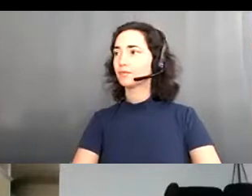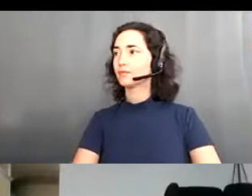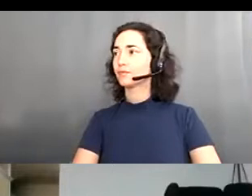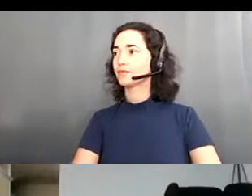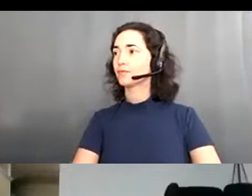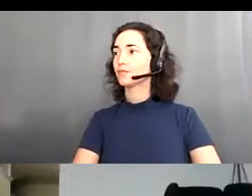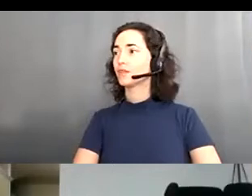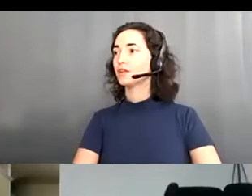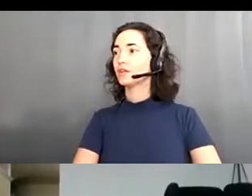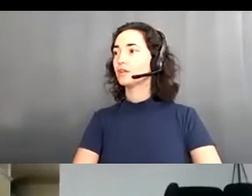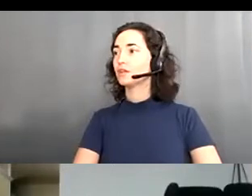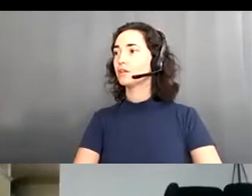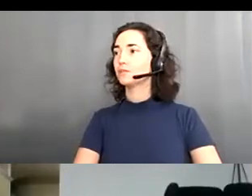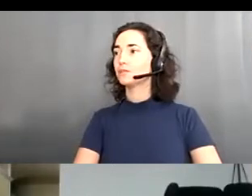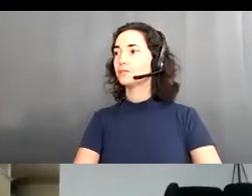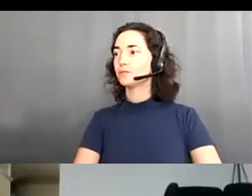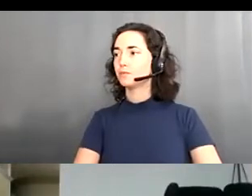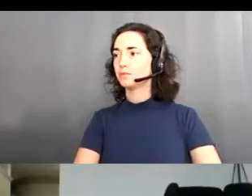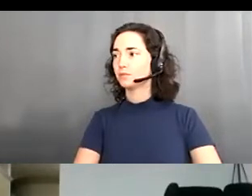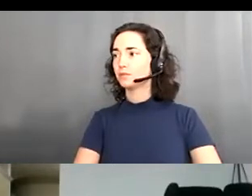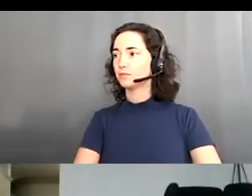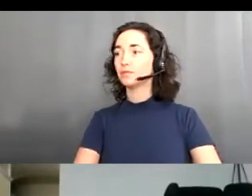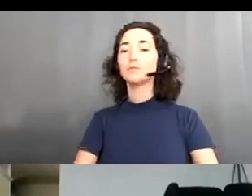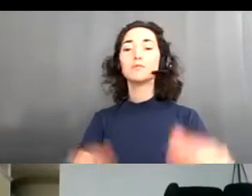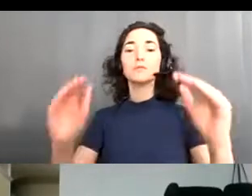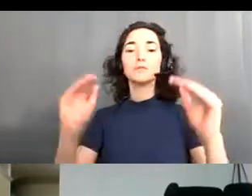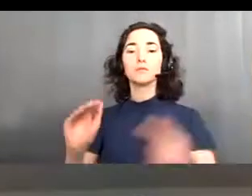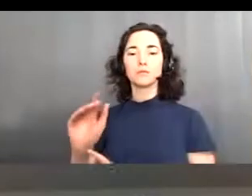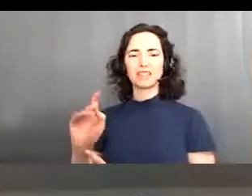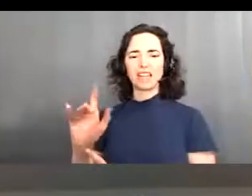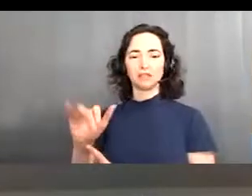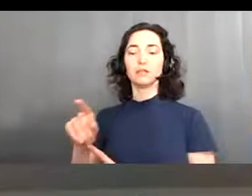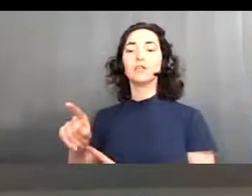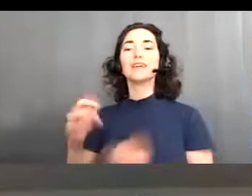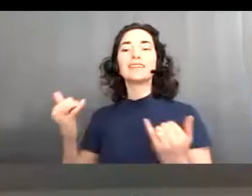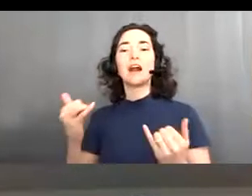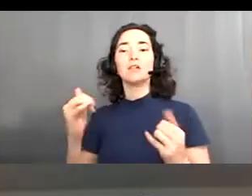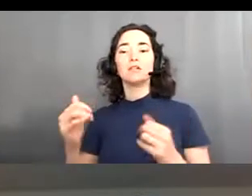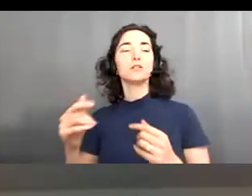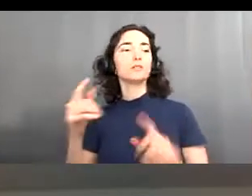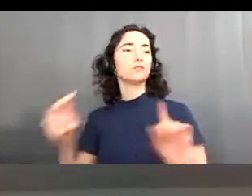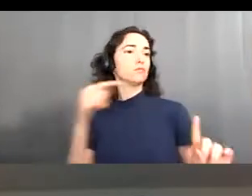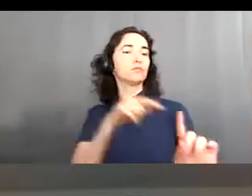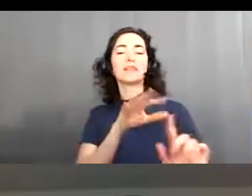Okay, so let's go back to the special school district